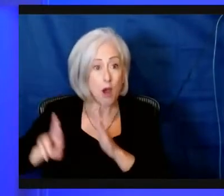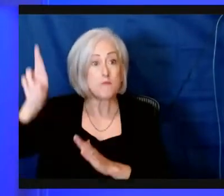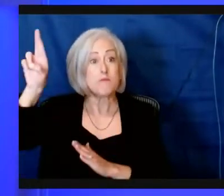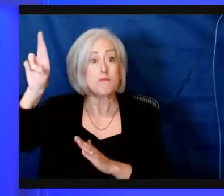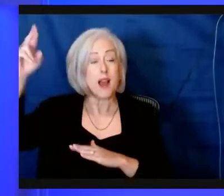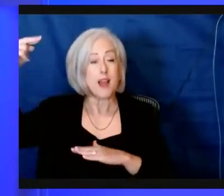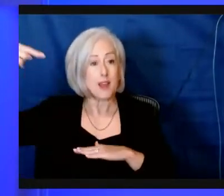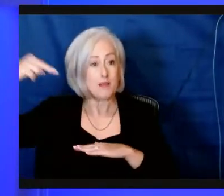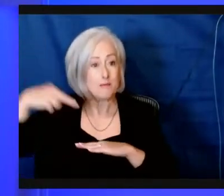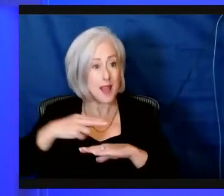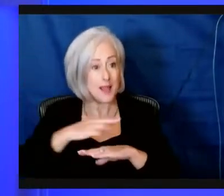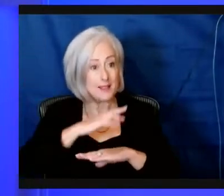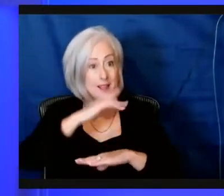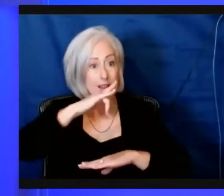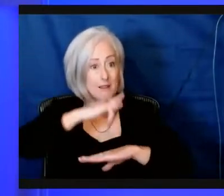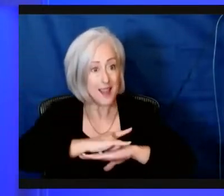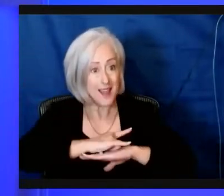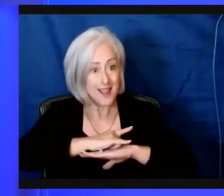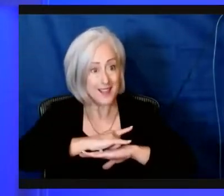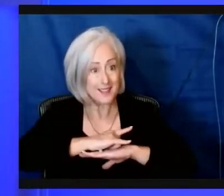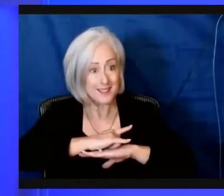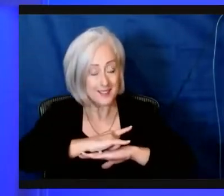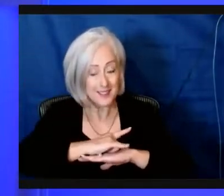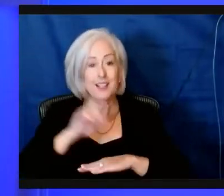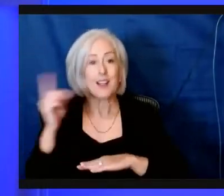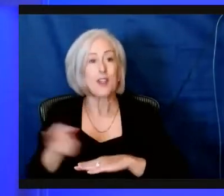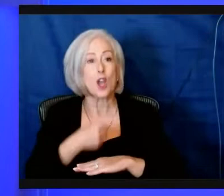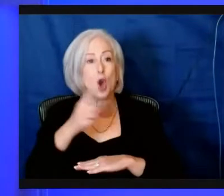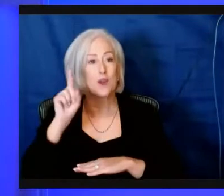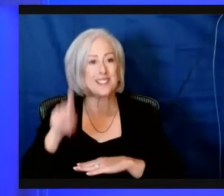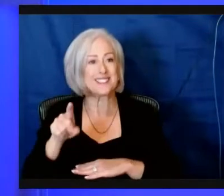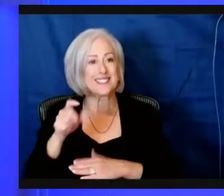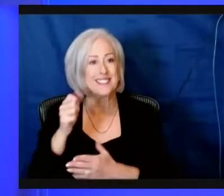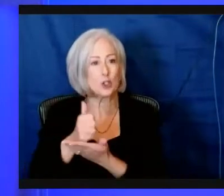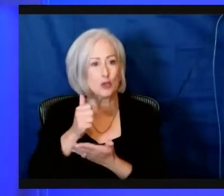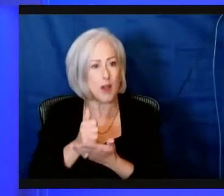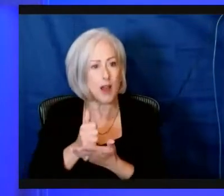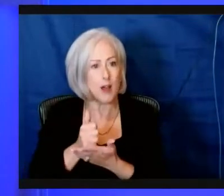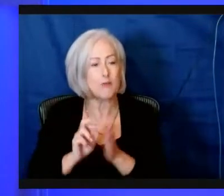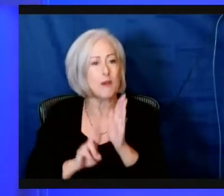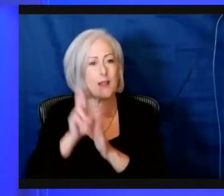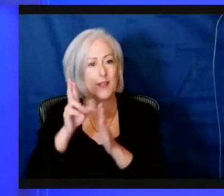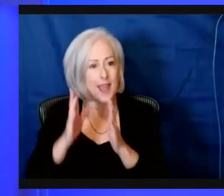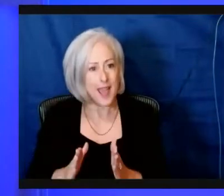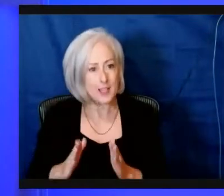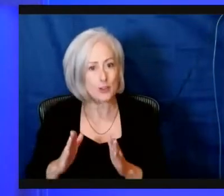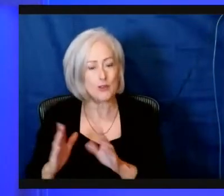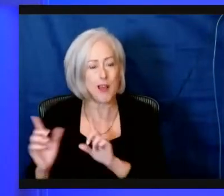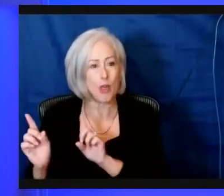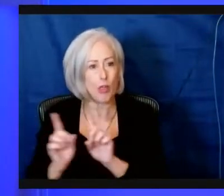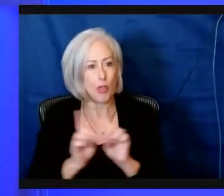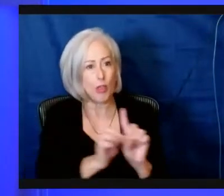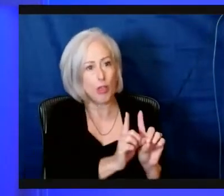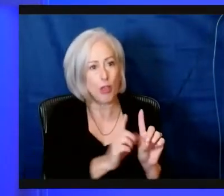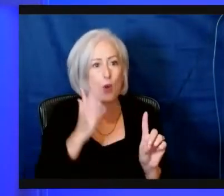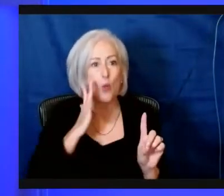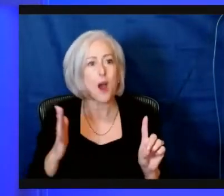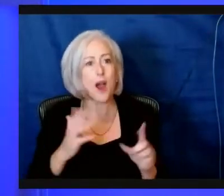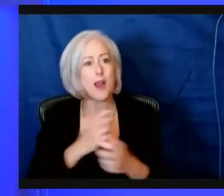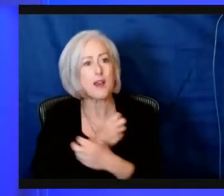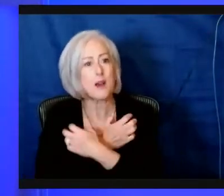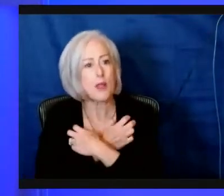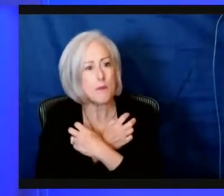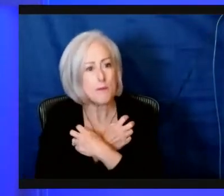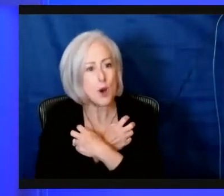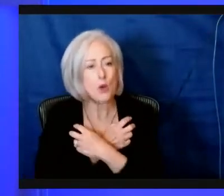platforms because their muscles have been weakened, their bones are weaker, and a lot of that has to do with the